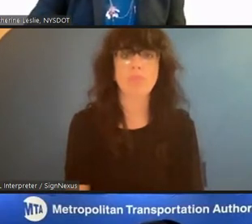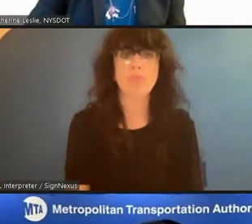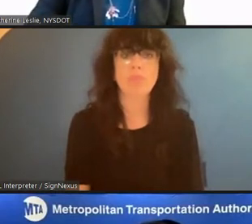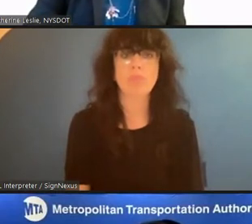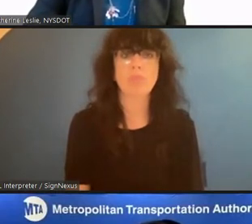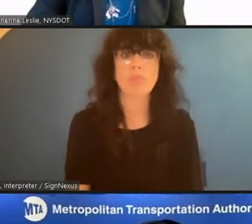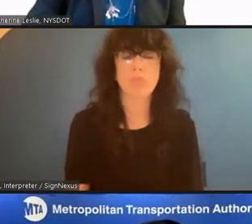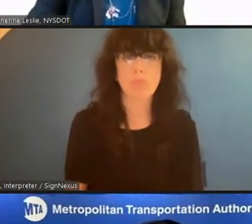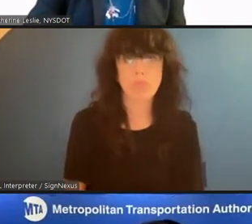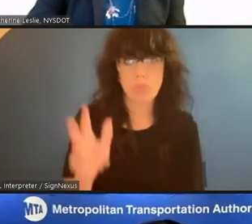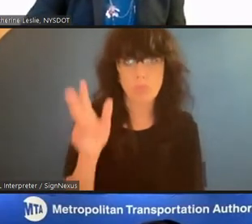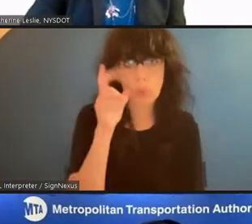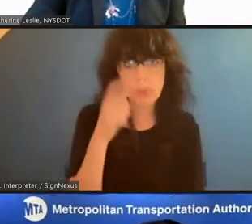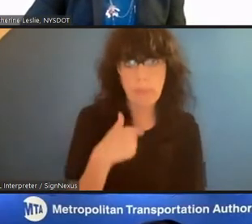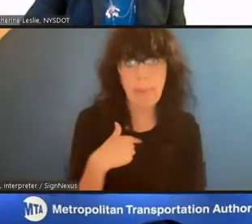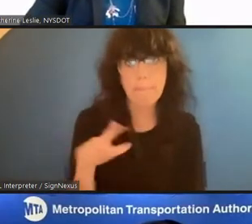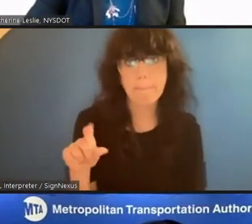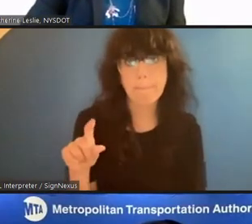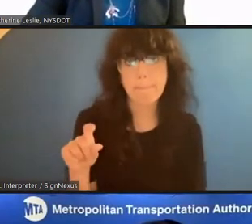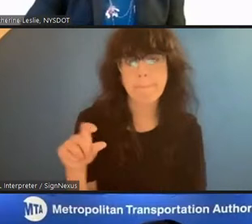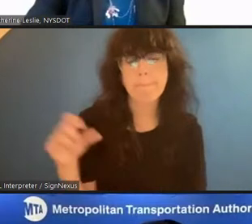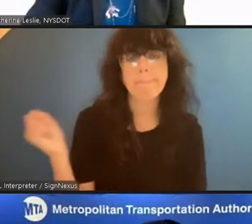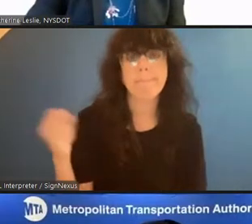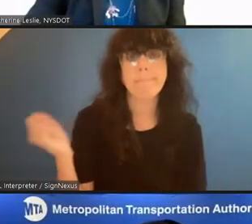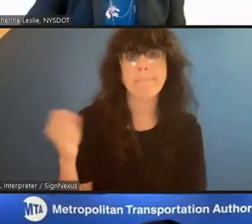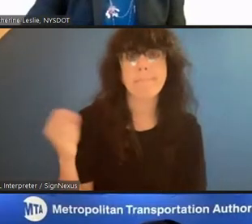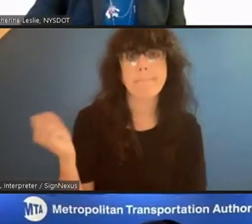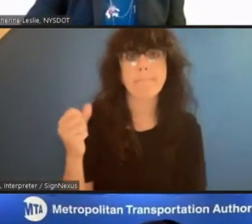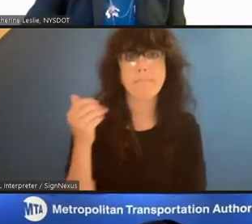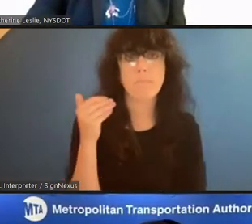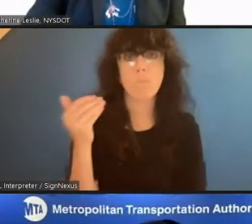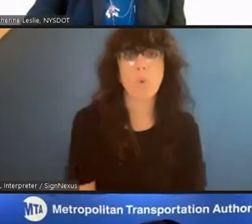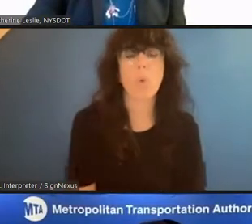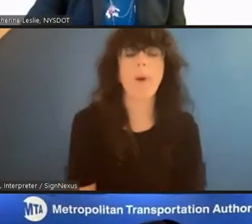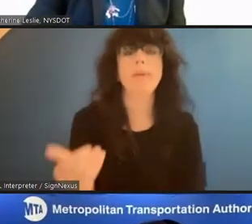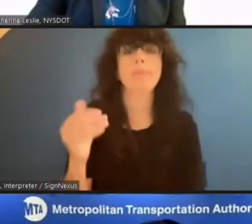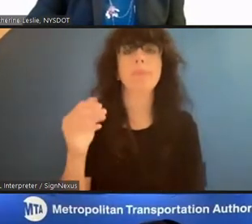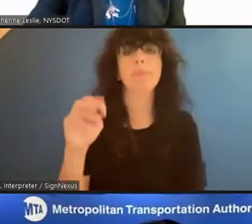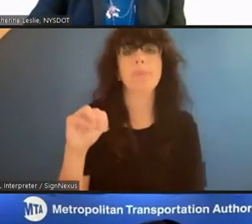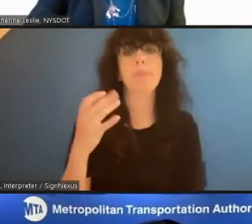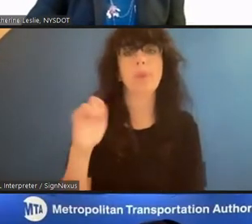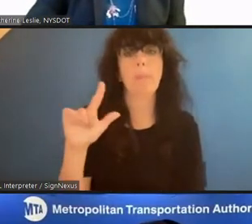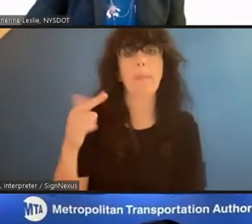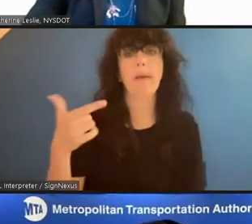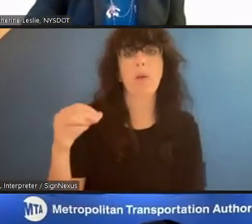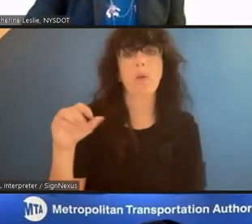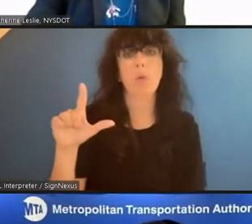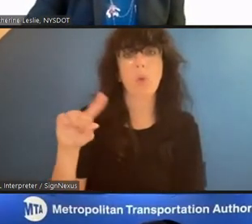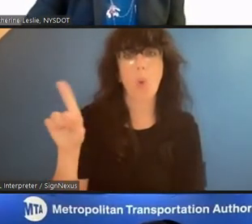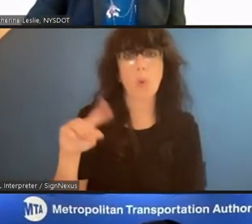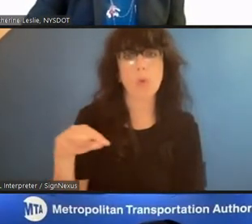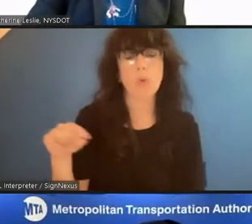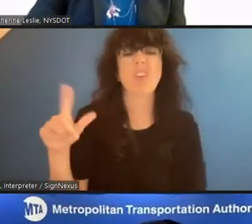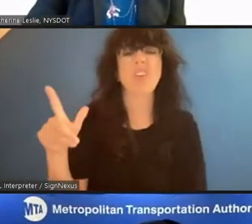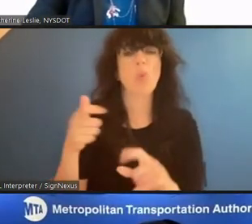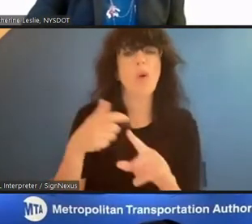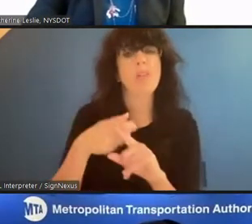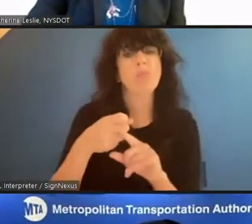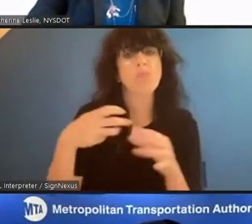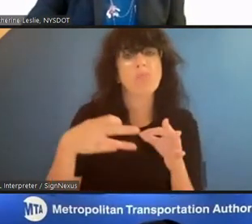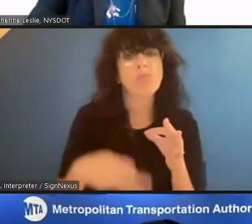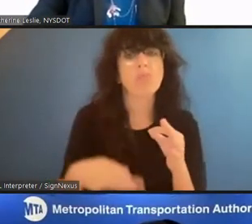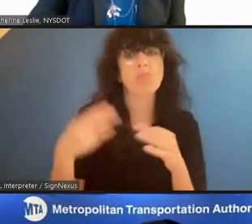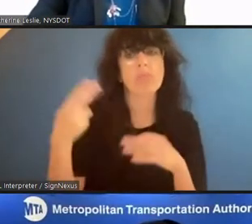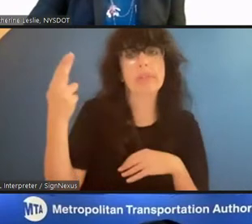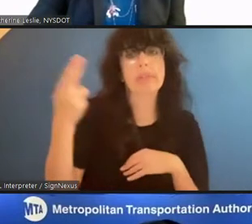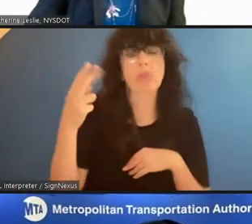can everybody hear me yes we can please proceed all right so i just want to go over some history uh i think every single